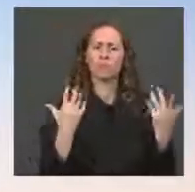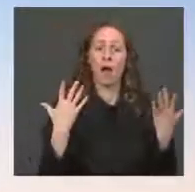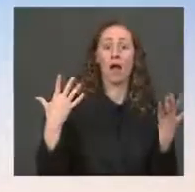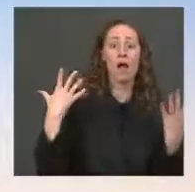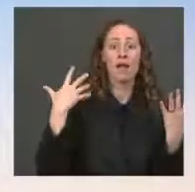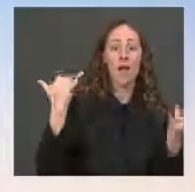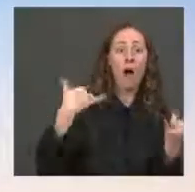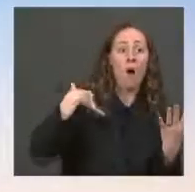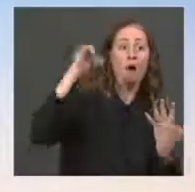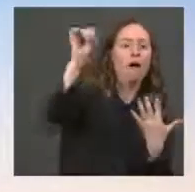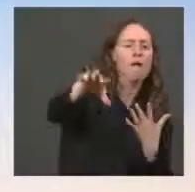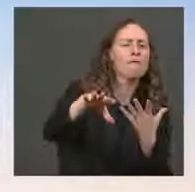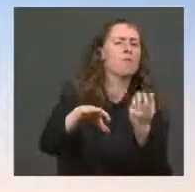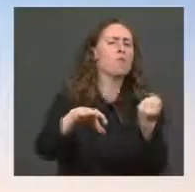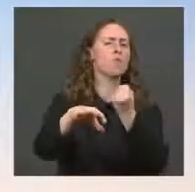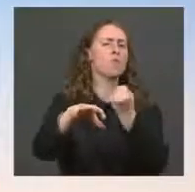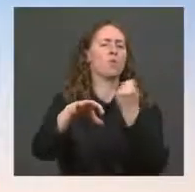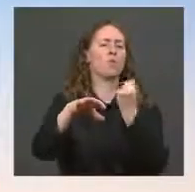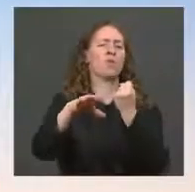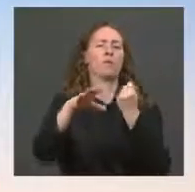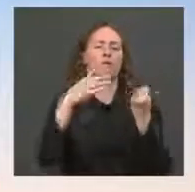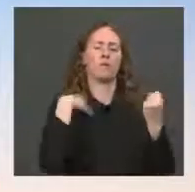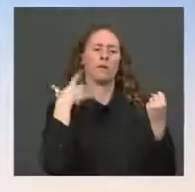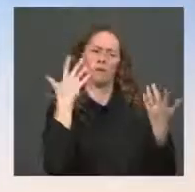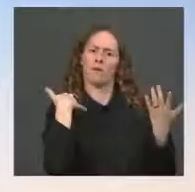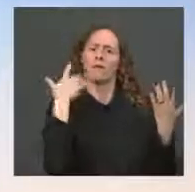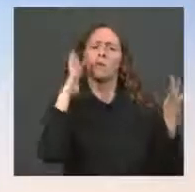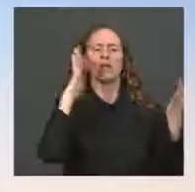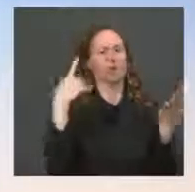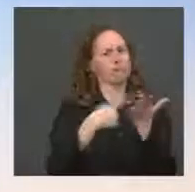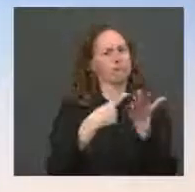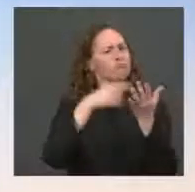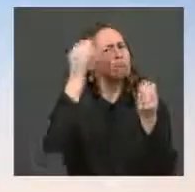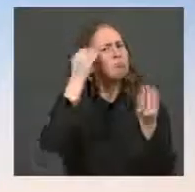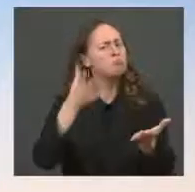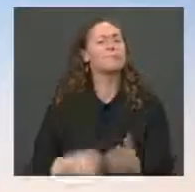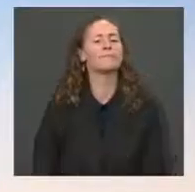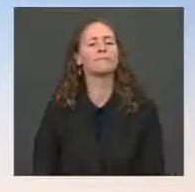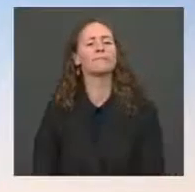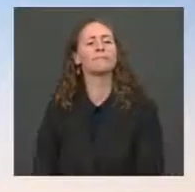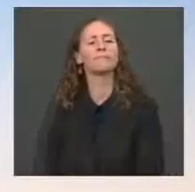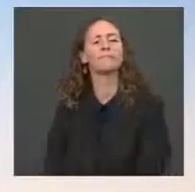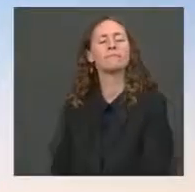primary focus and purpose of these meetings. And is there a change as far as the president's opinion on the filibuster?